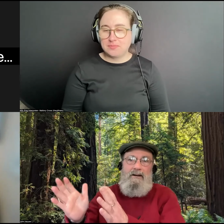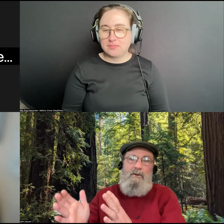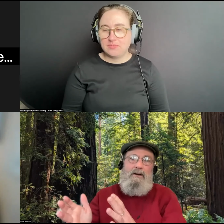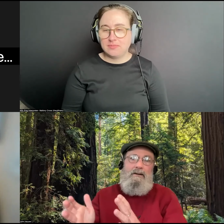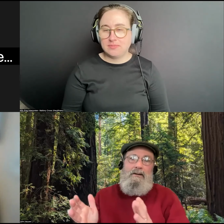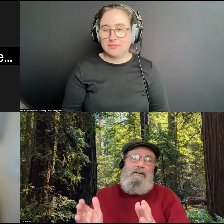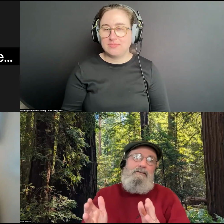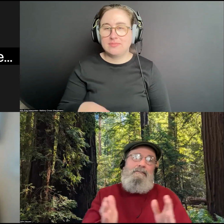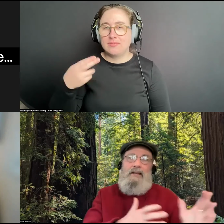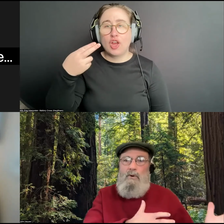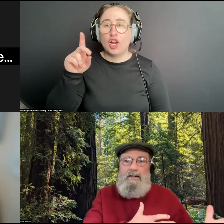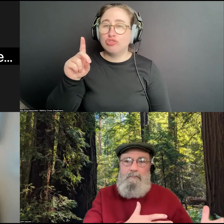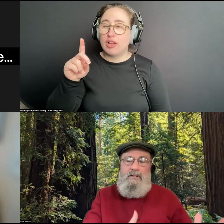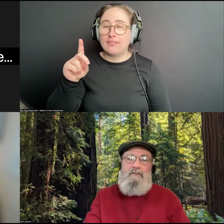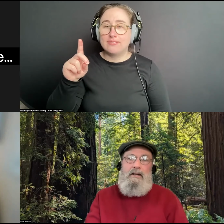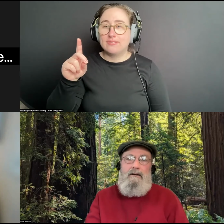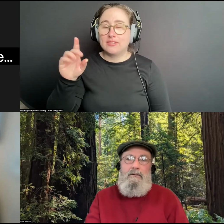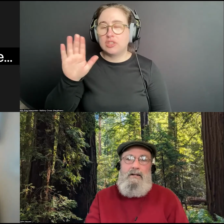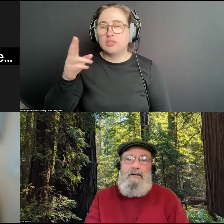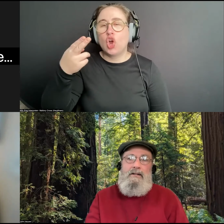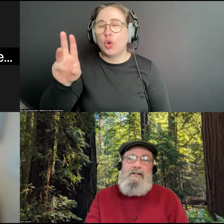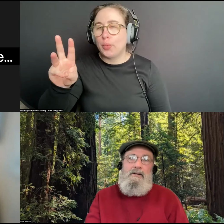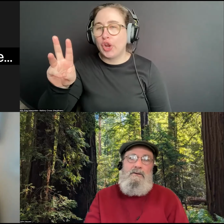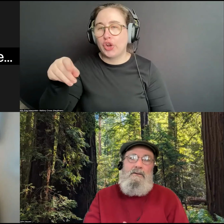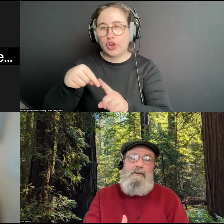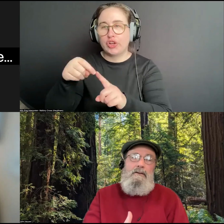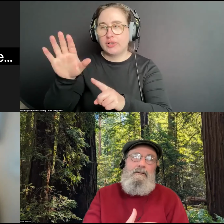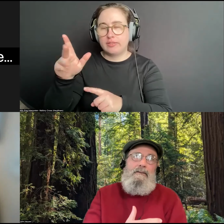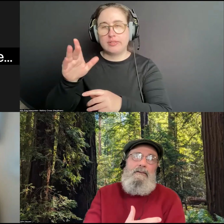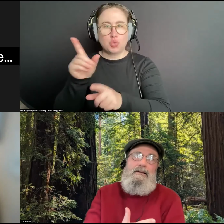better hardware. They wind up donating hardware. So